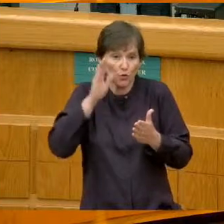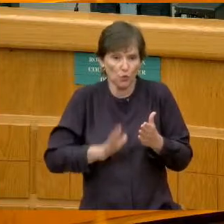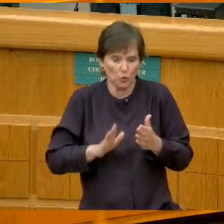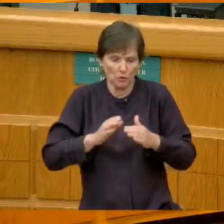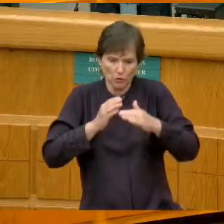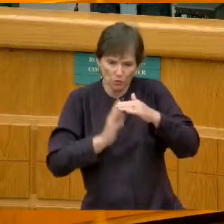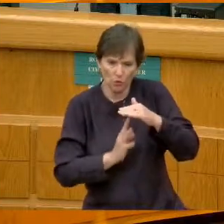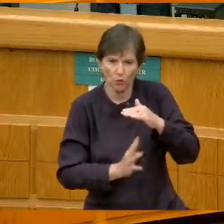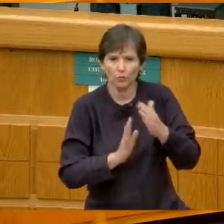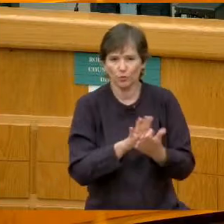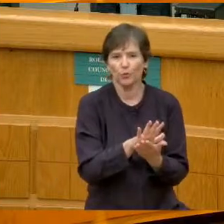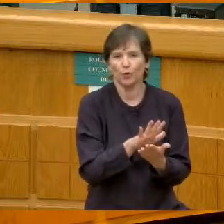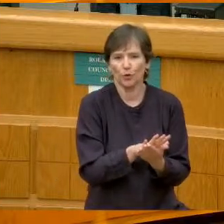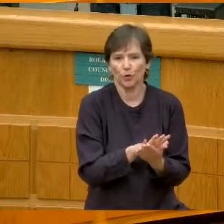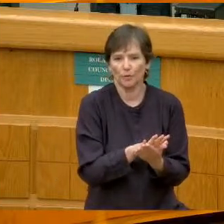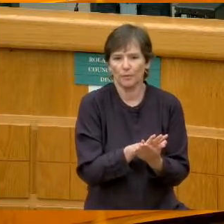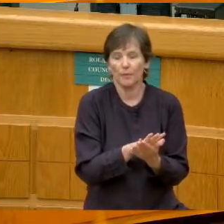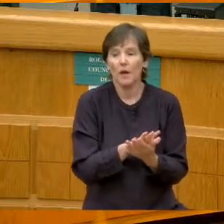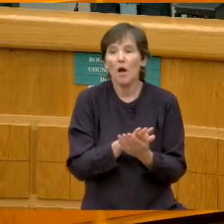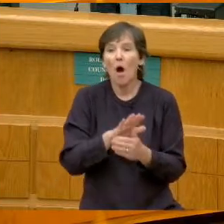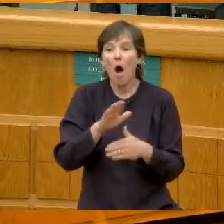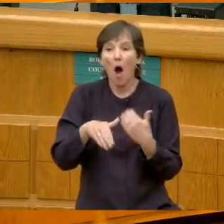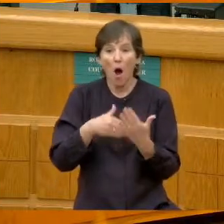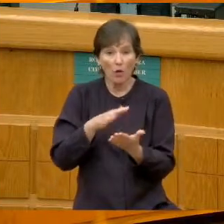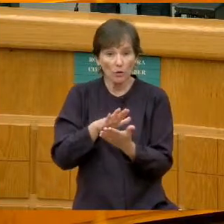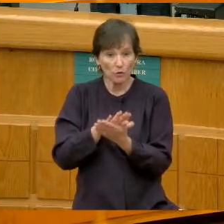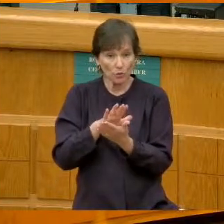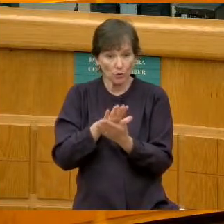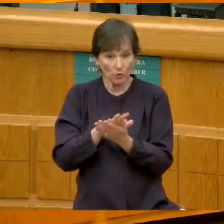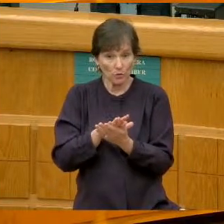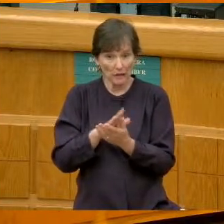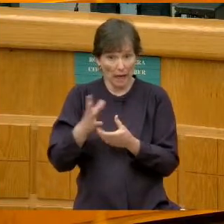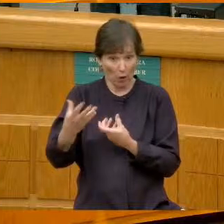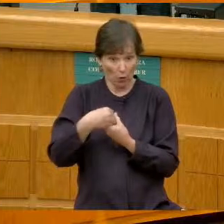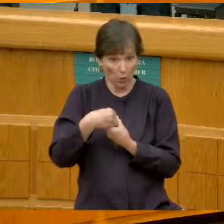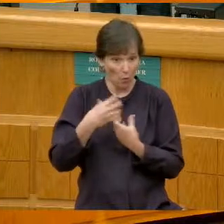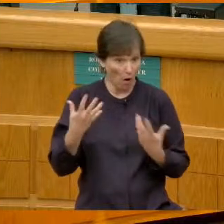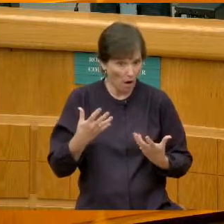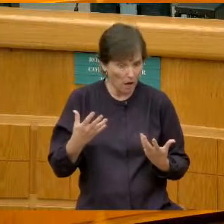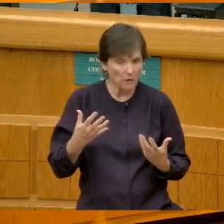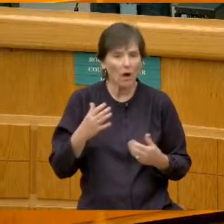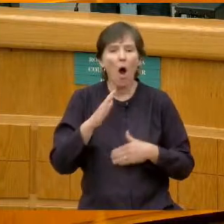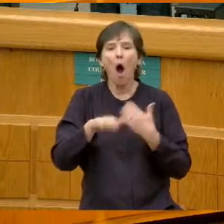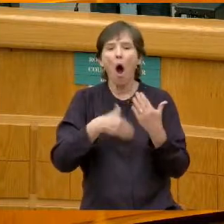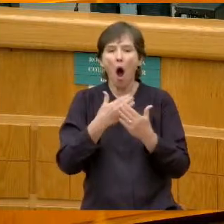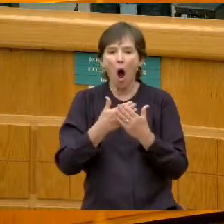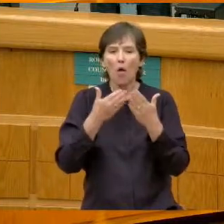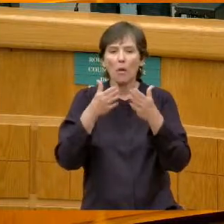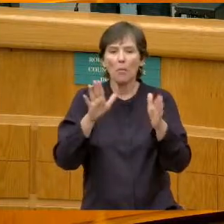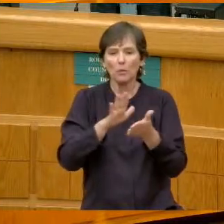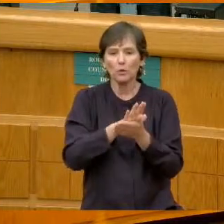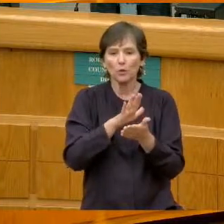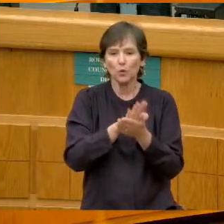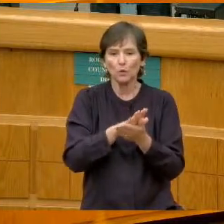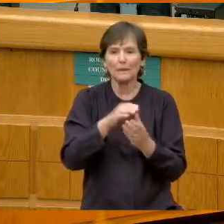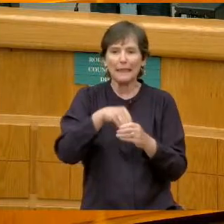included in the order are all public independent school districts that have school boundaries in Nueces